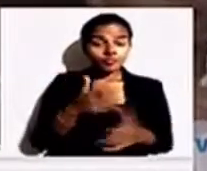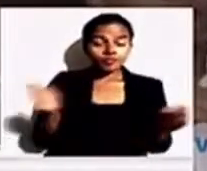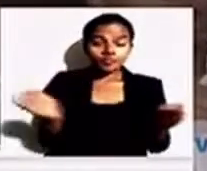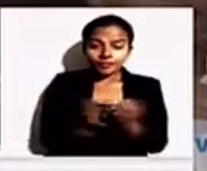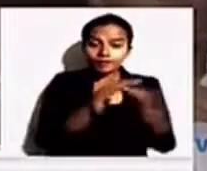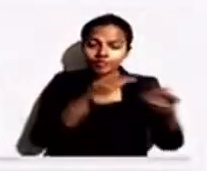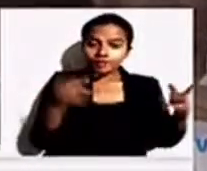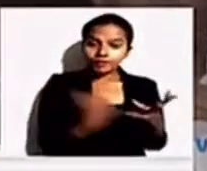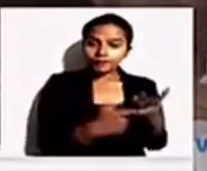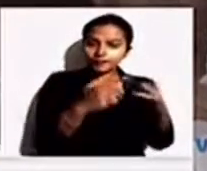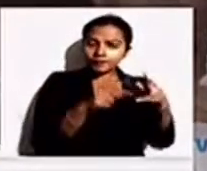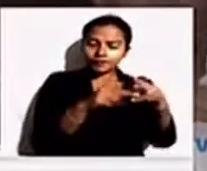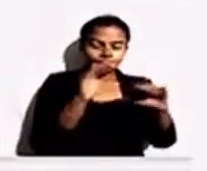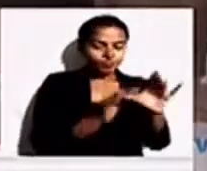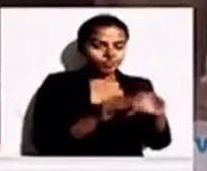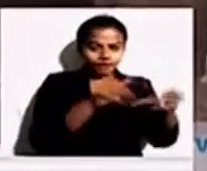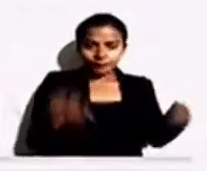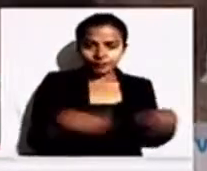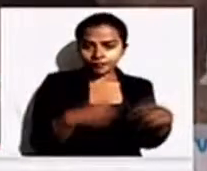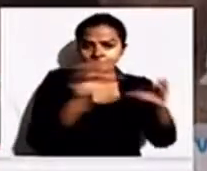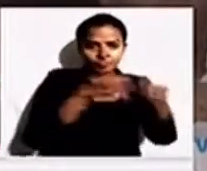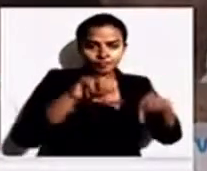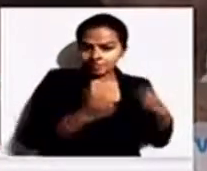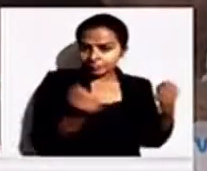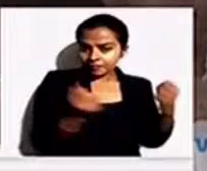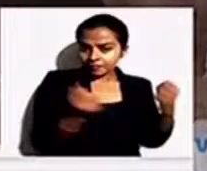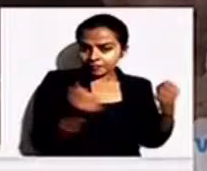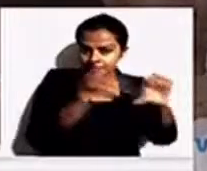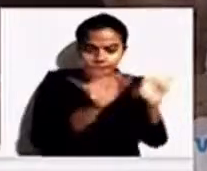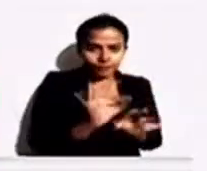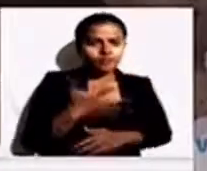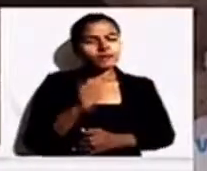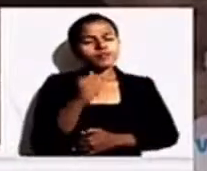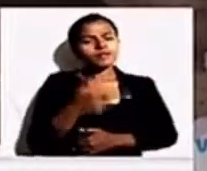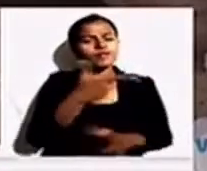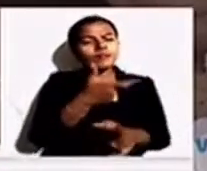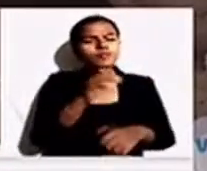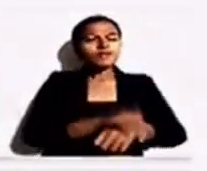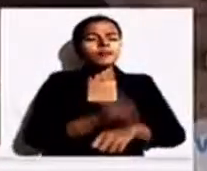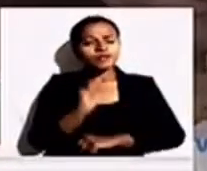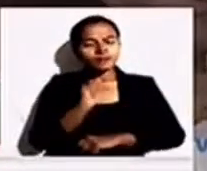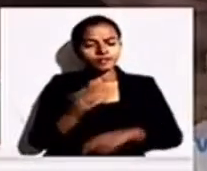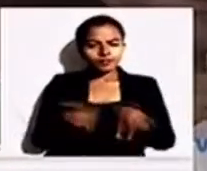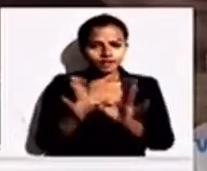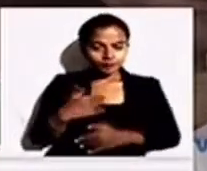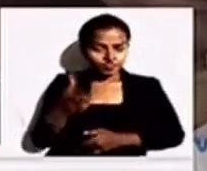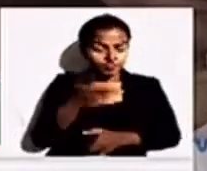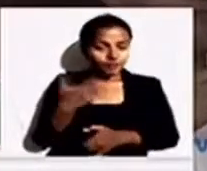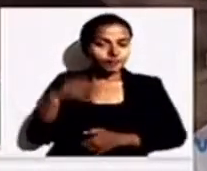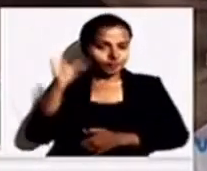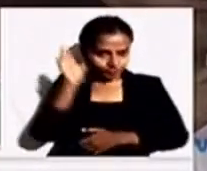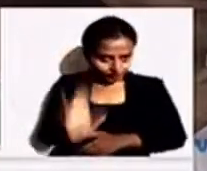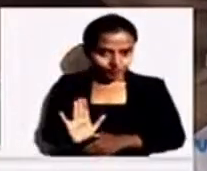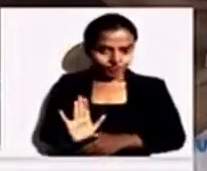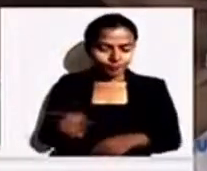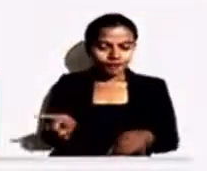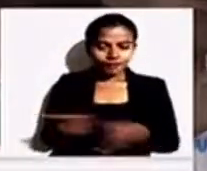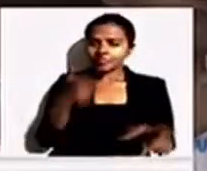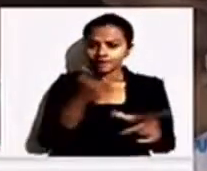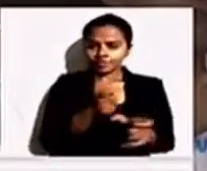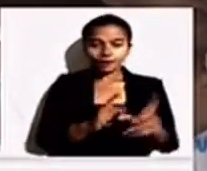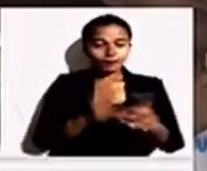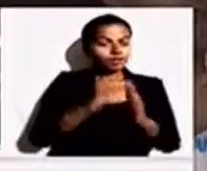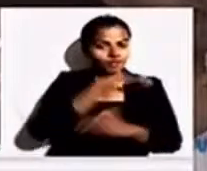weapons when visuals of the unrest were aired on tv we could hear gunshots in the distance they were not fired into the air therefore this problem must be